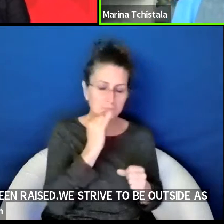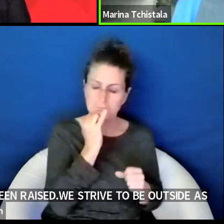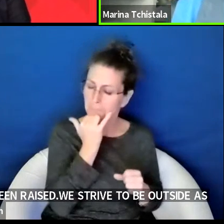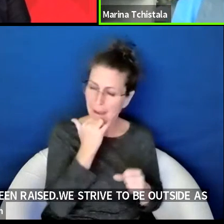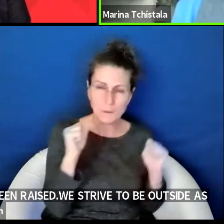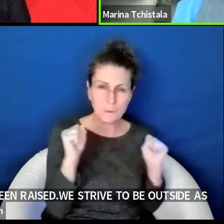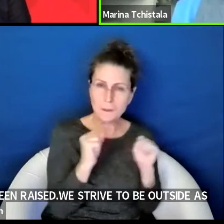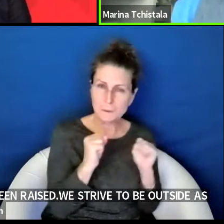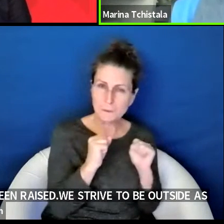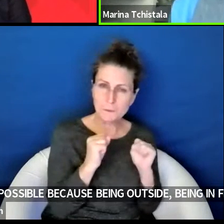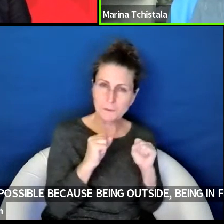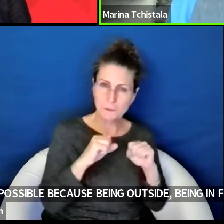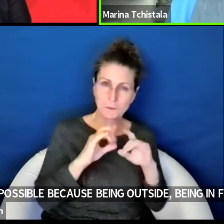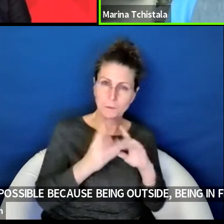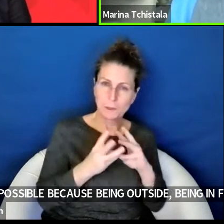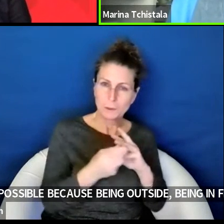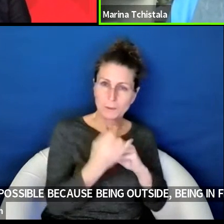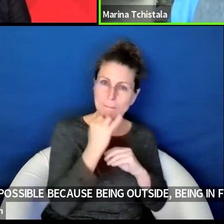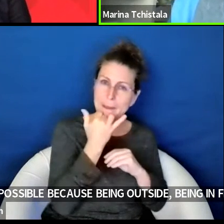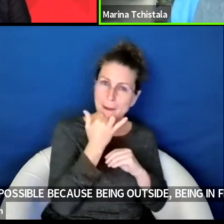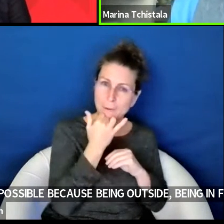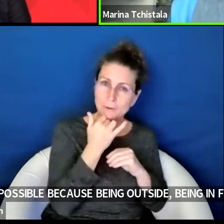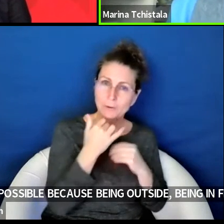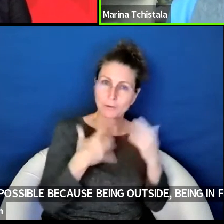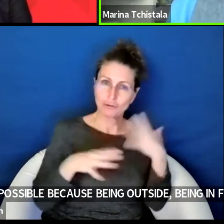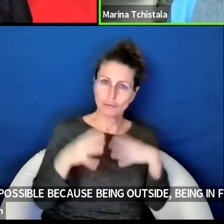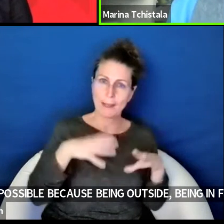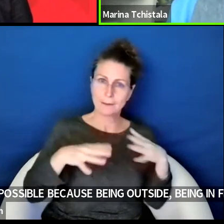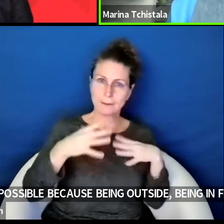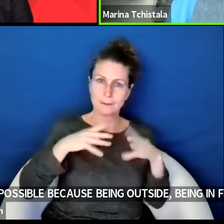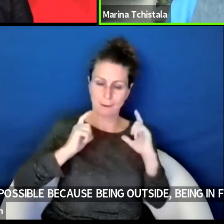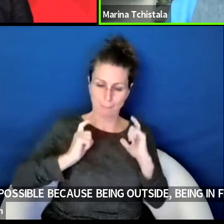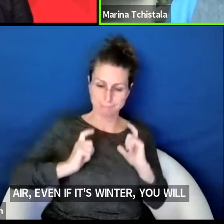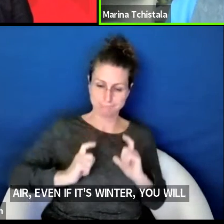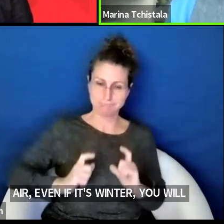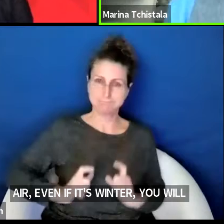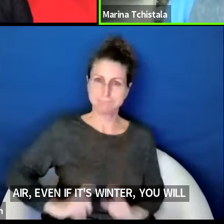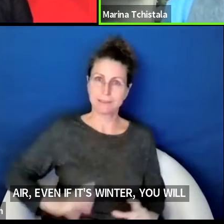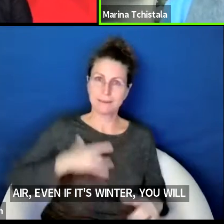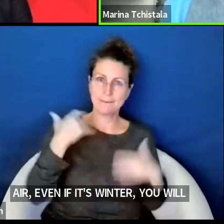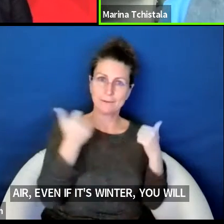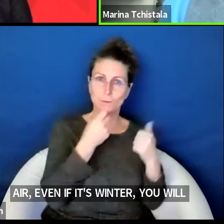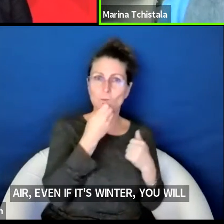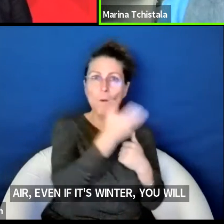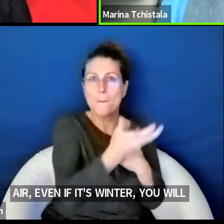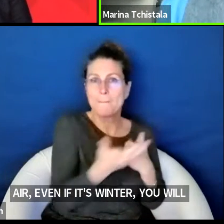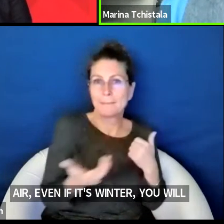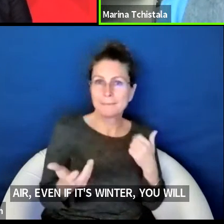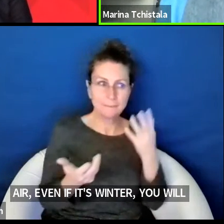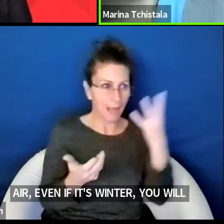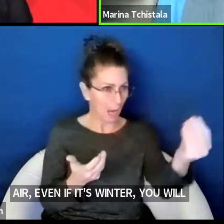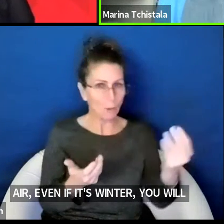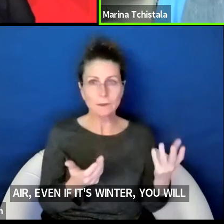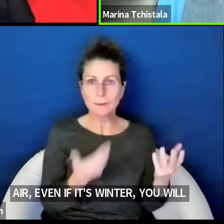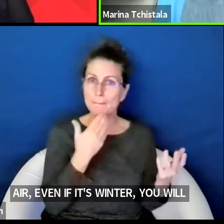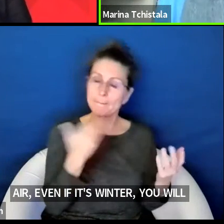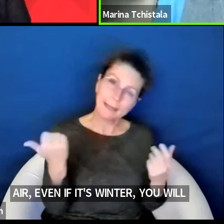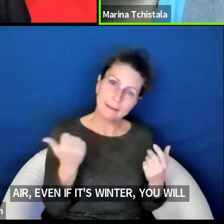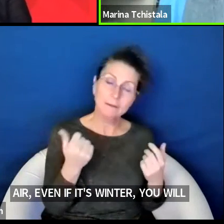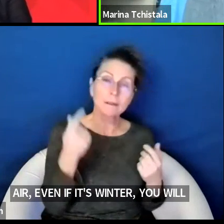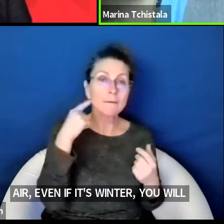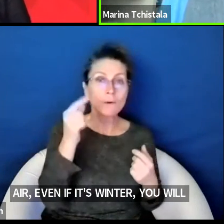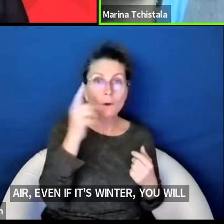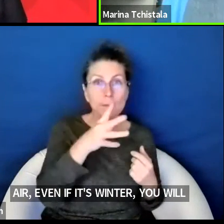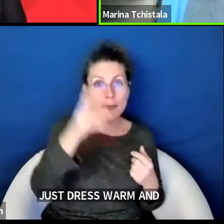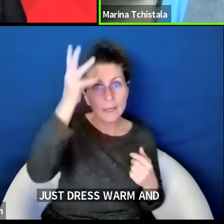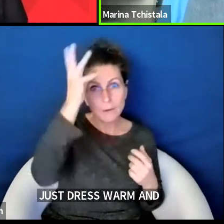would just dress warm and just go outside. And now, even for the parents, for the school